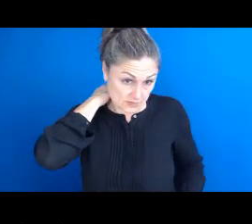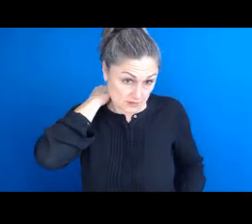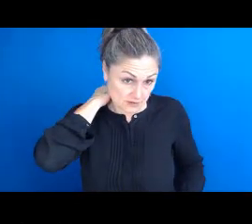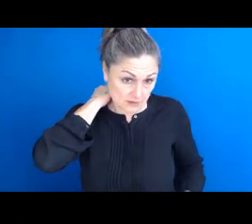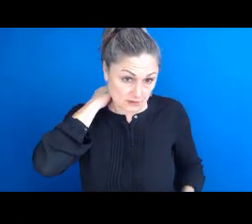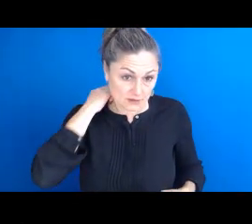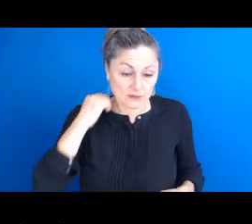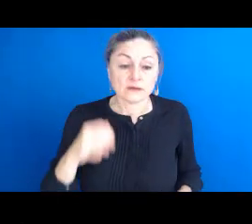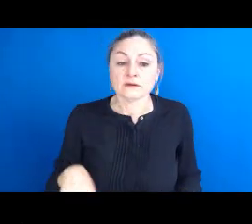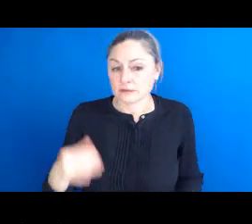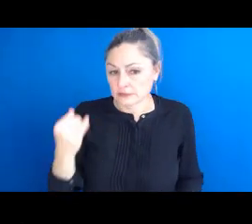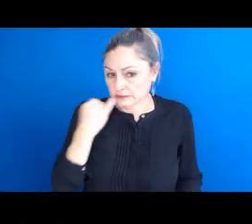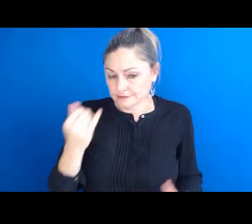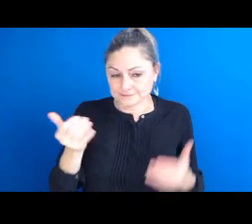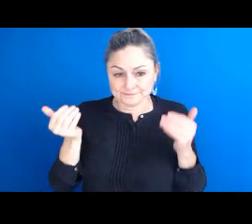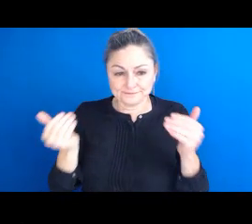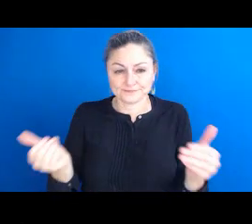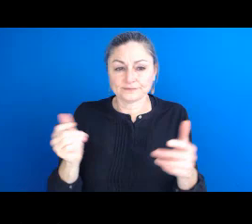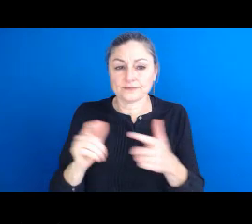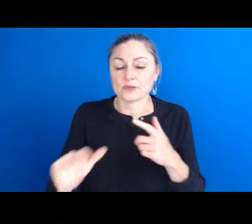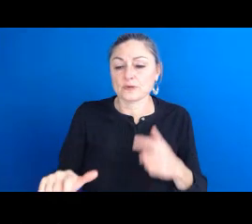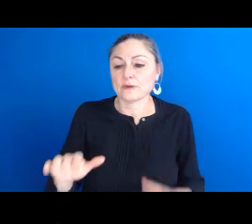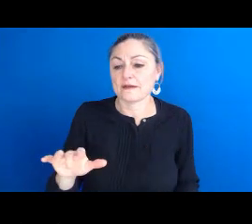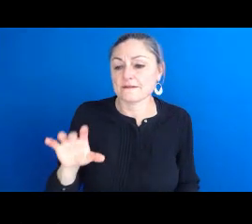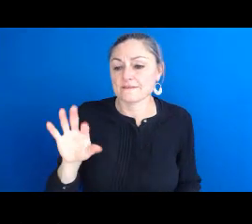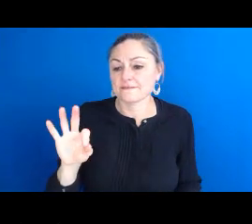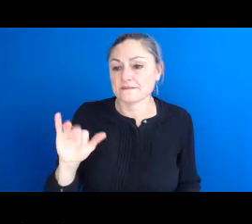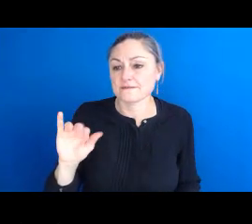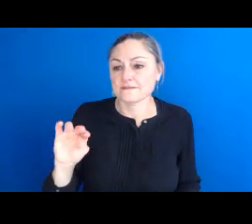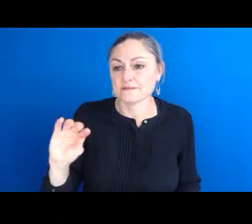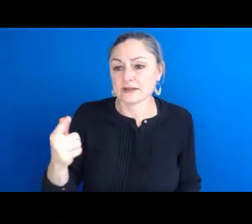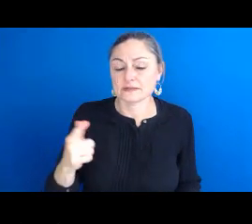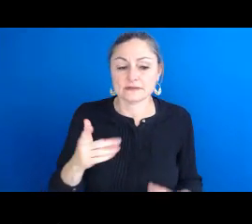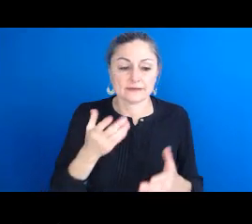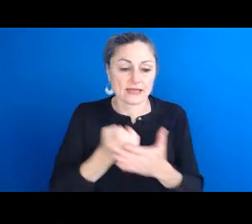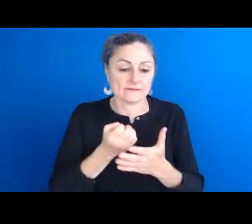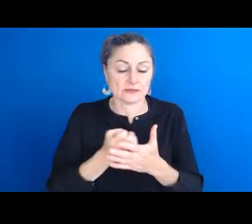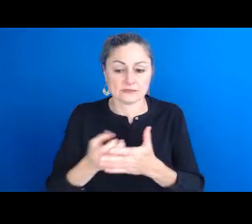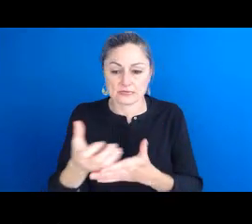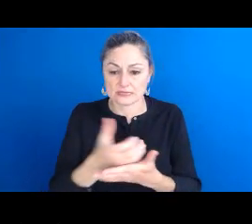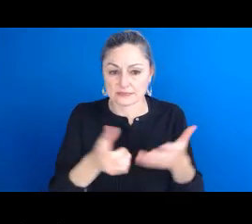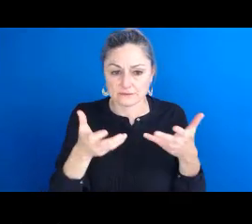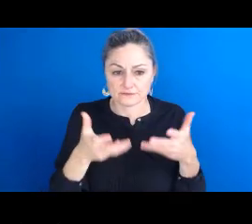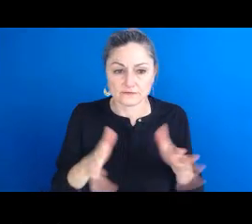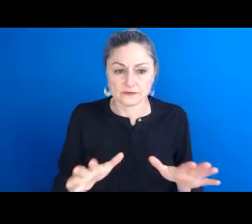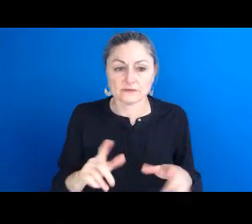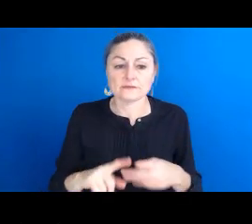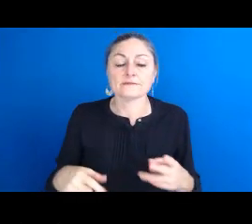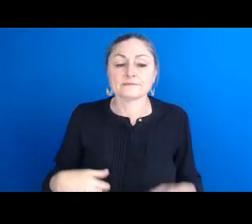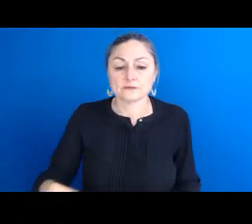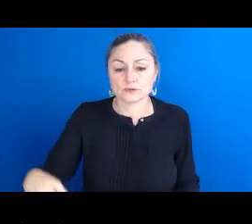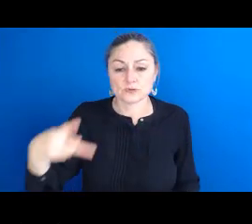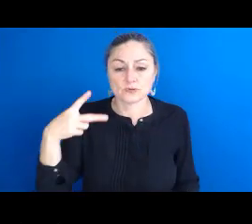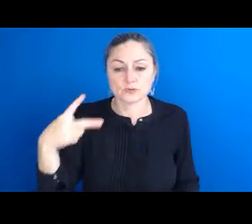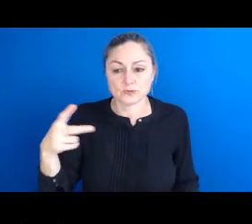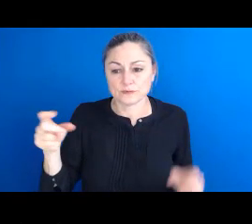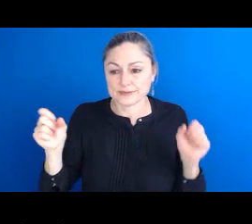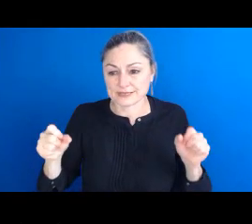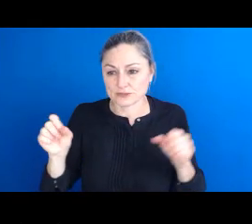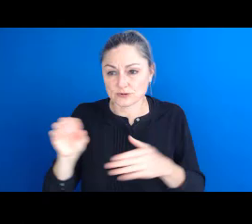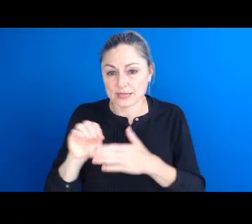So if the case does proceed to a finding after all the evidence is collected and assessed, there's two potential outcomes. So